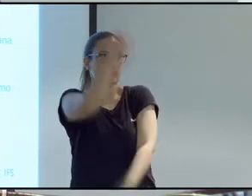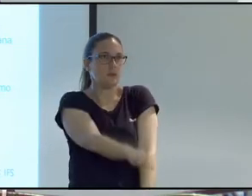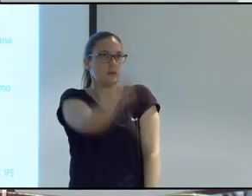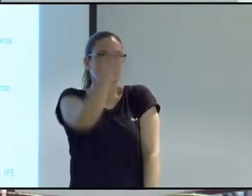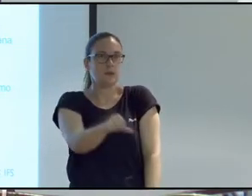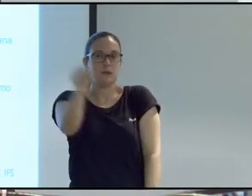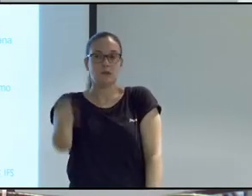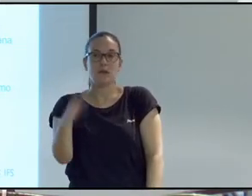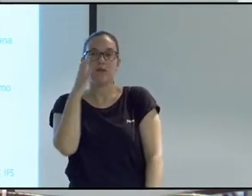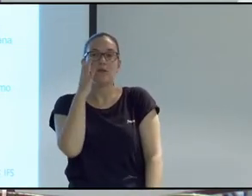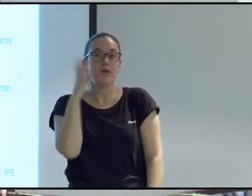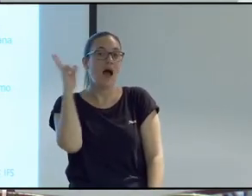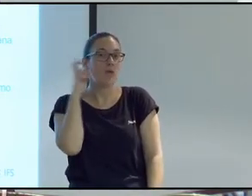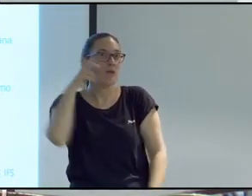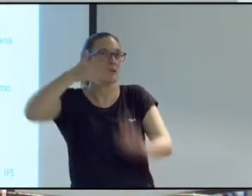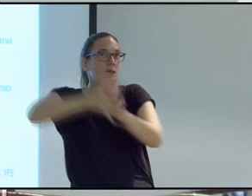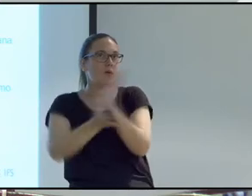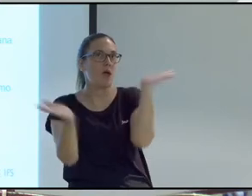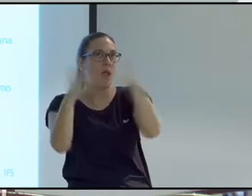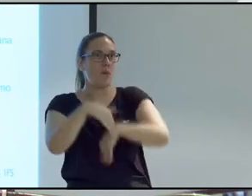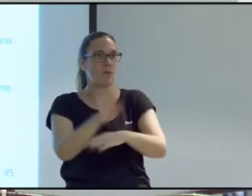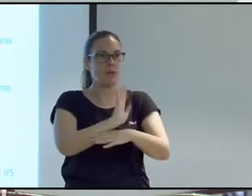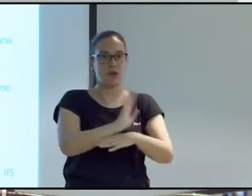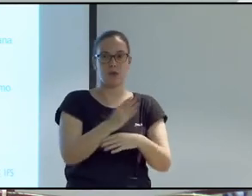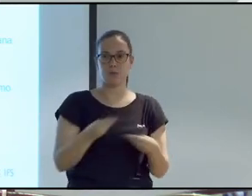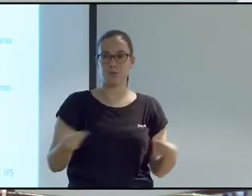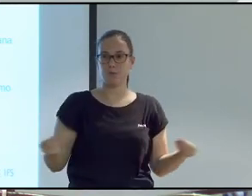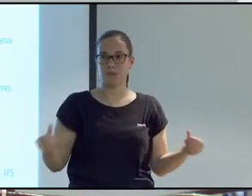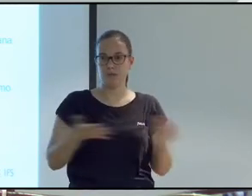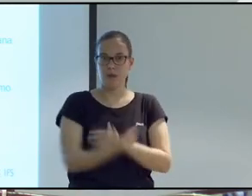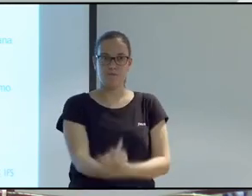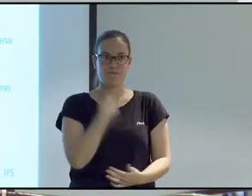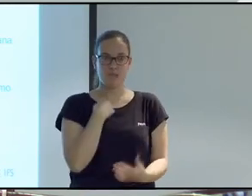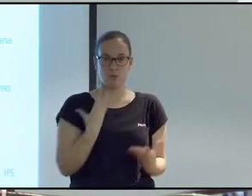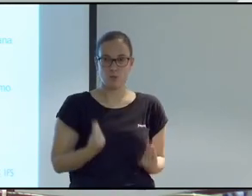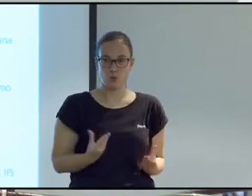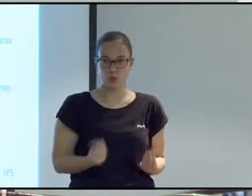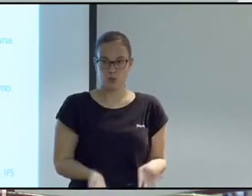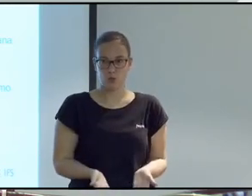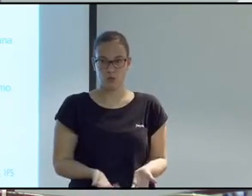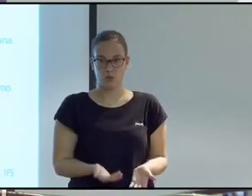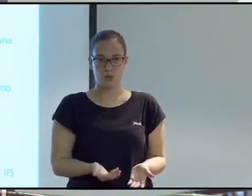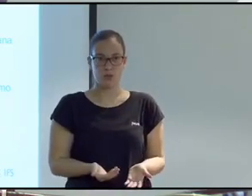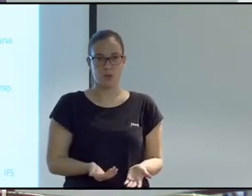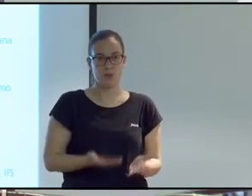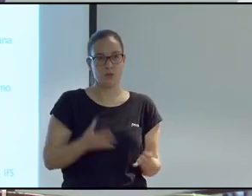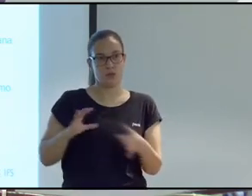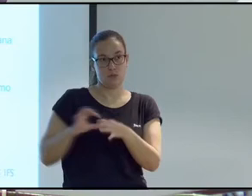watch films, and I don't have an audio description of the films, then I'm really losing out.